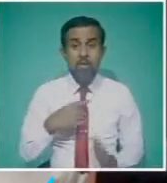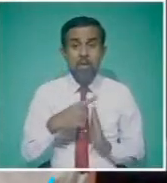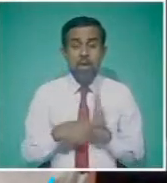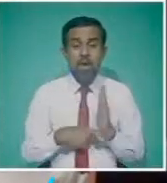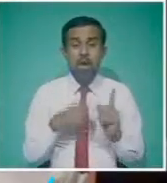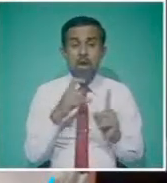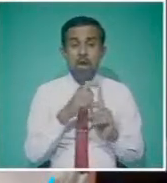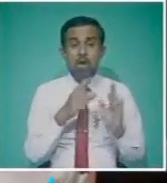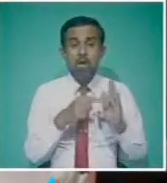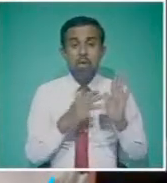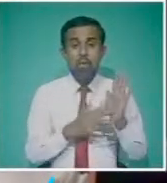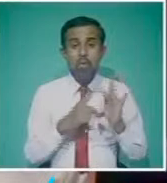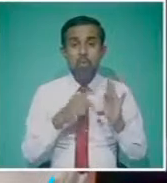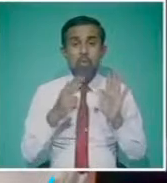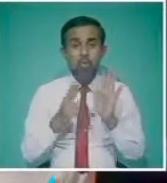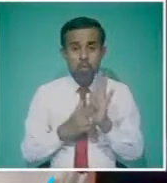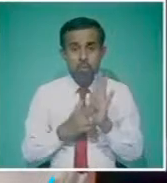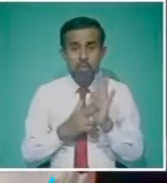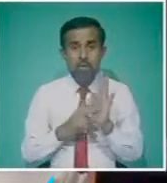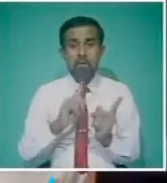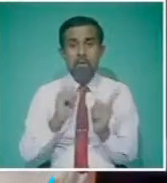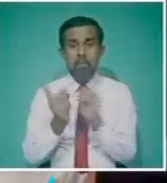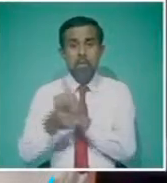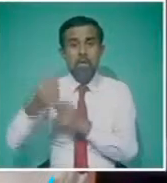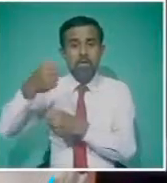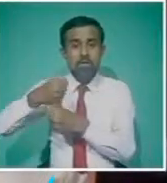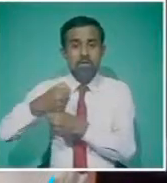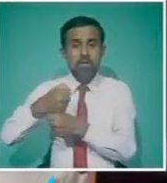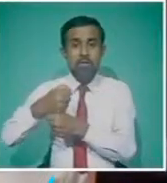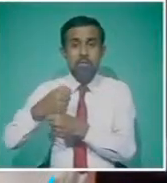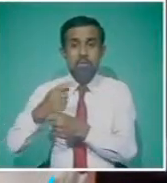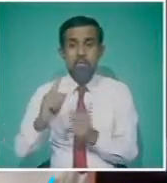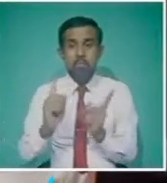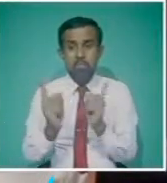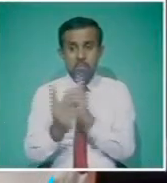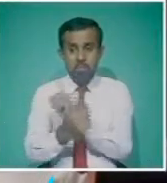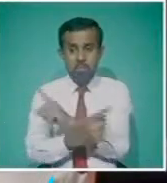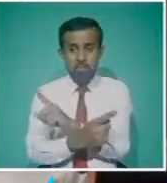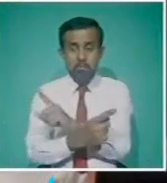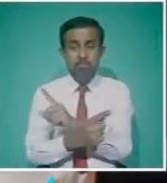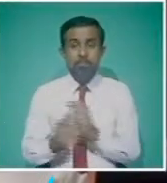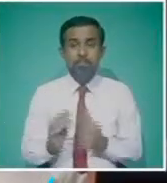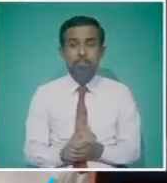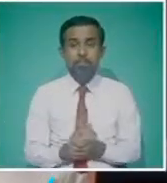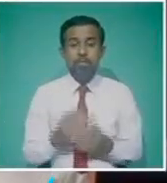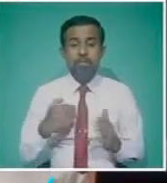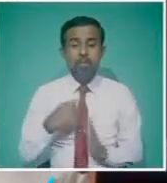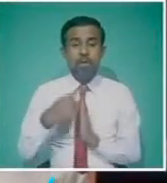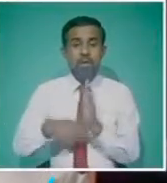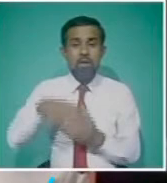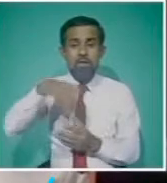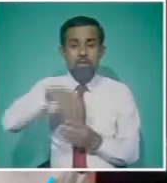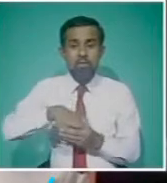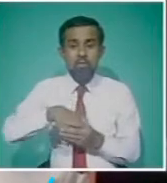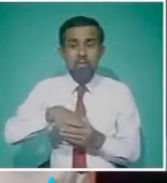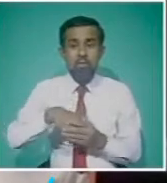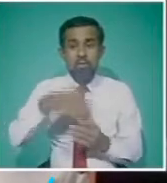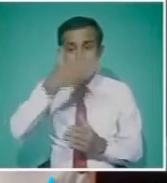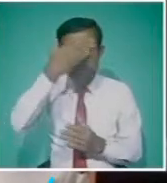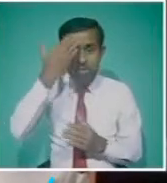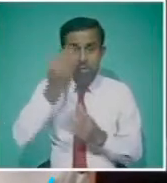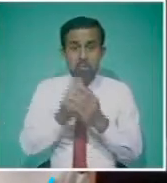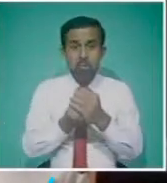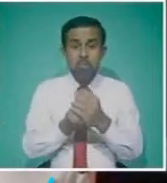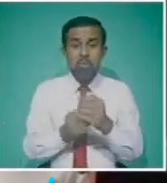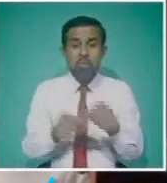of Sri Lanka, was the emergence of the ethnic issues which led in turn to